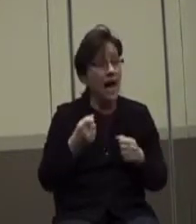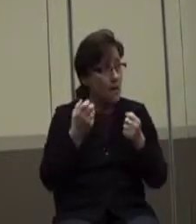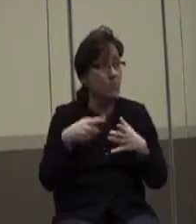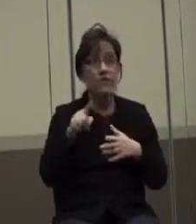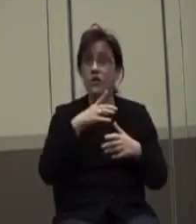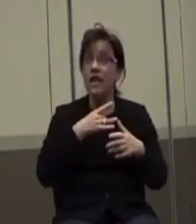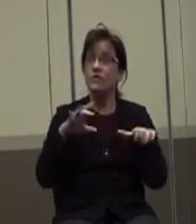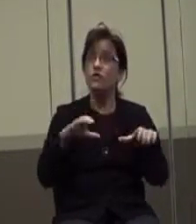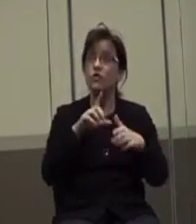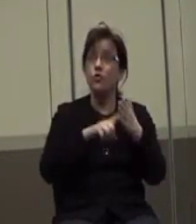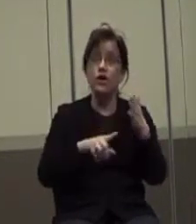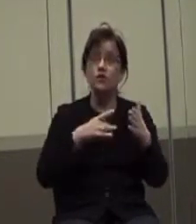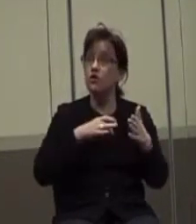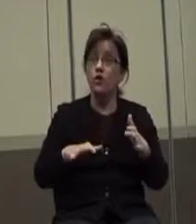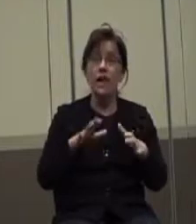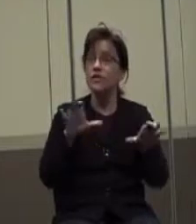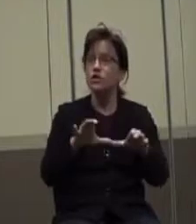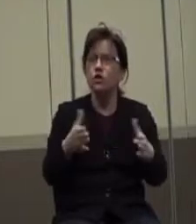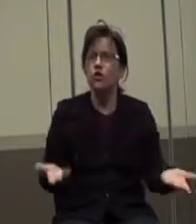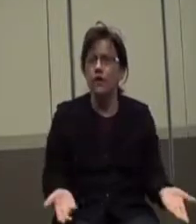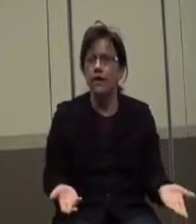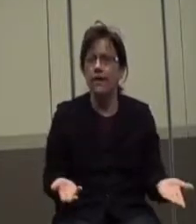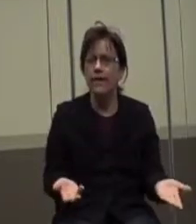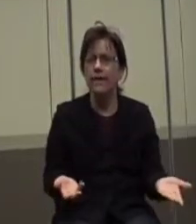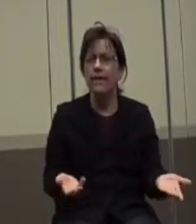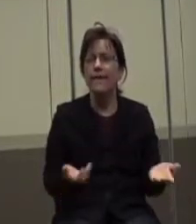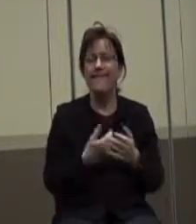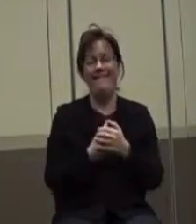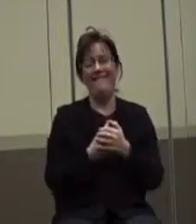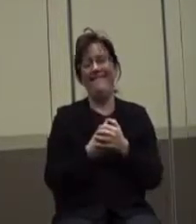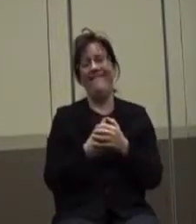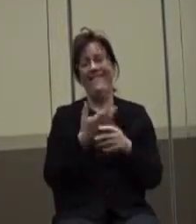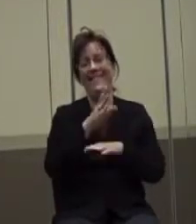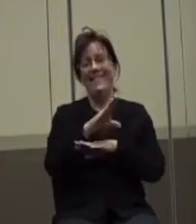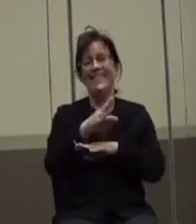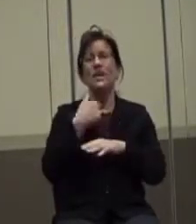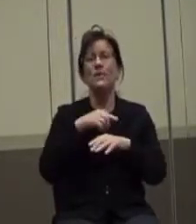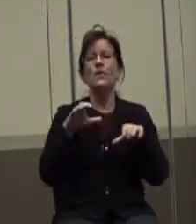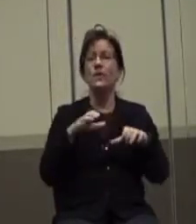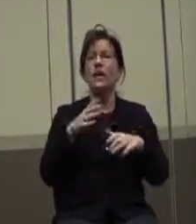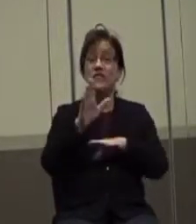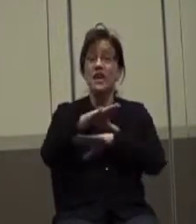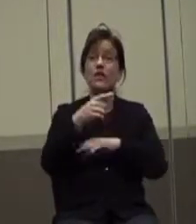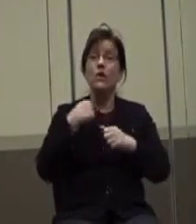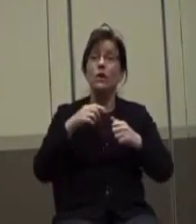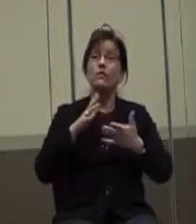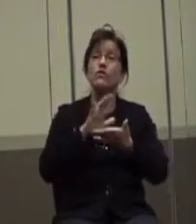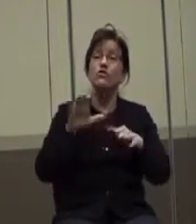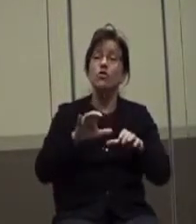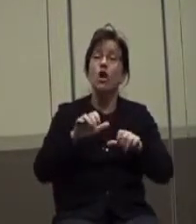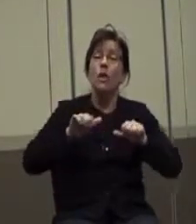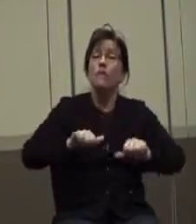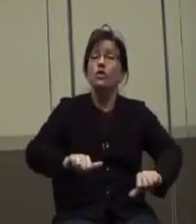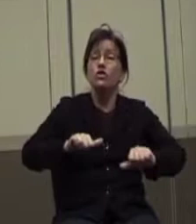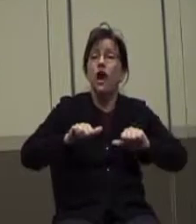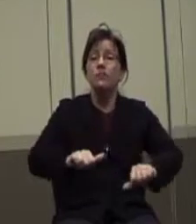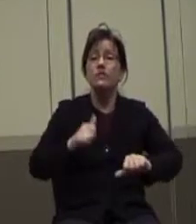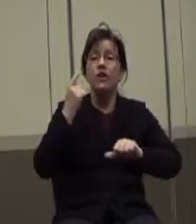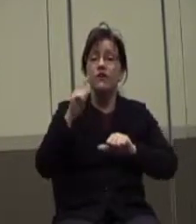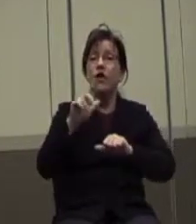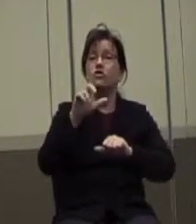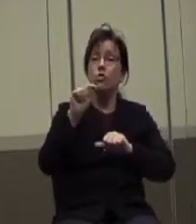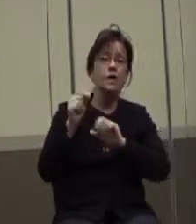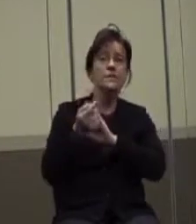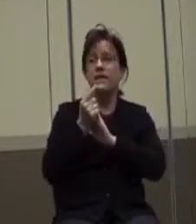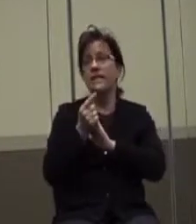to non-preferred activities? Okay? In fact, what we're going to do this afternoon is push-ups for 20 minutes. We're going to do solid push-ups. All